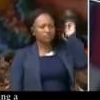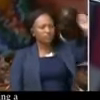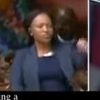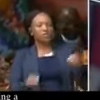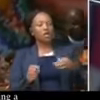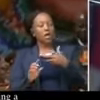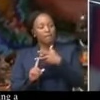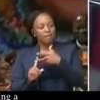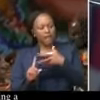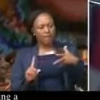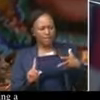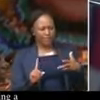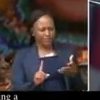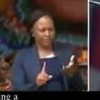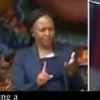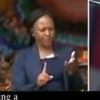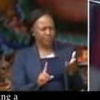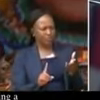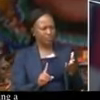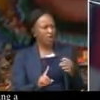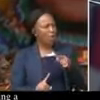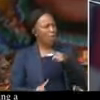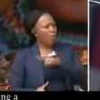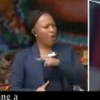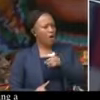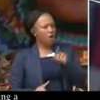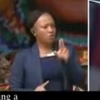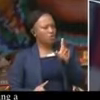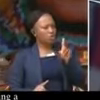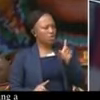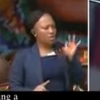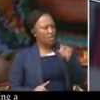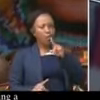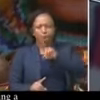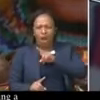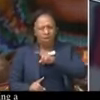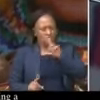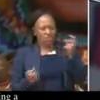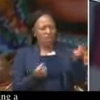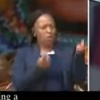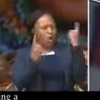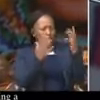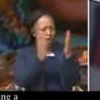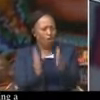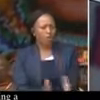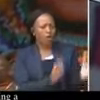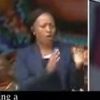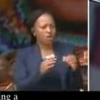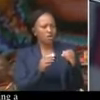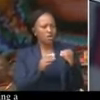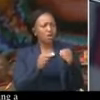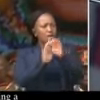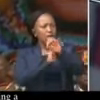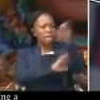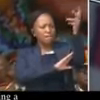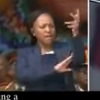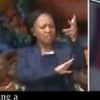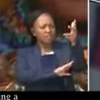Mama, why did the UDF call a press conference to disassociate themselves from